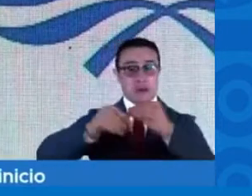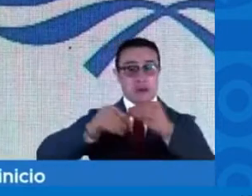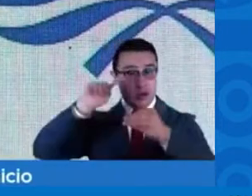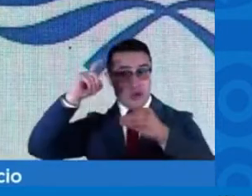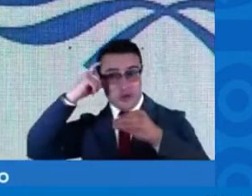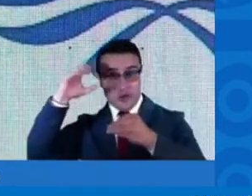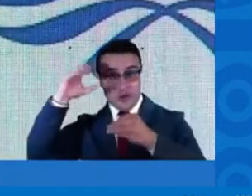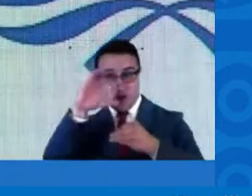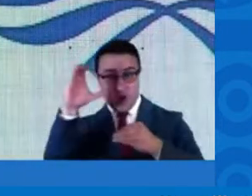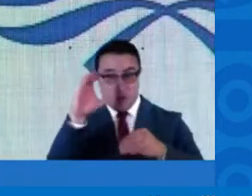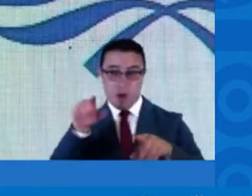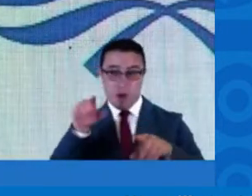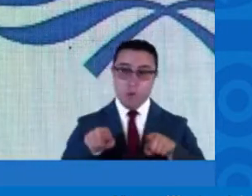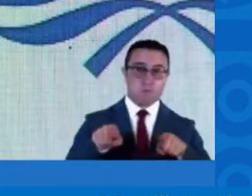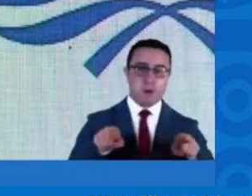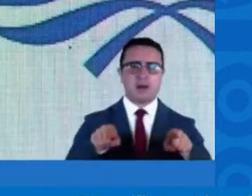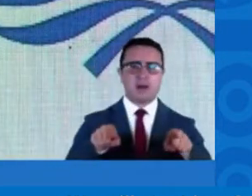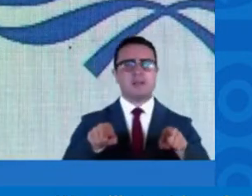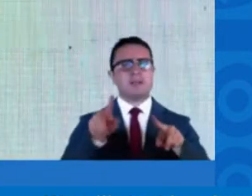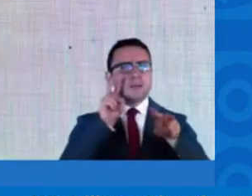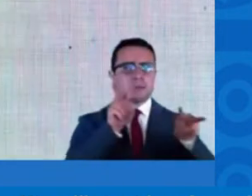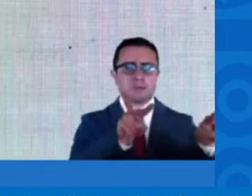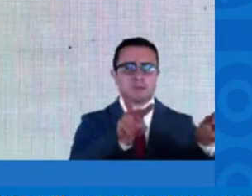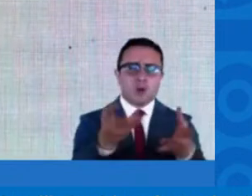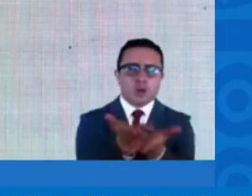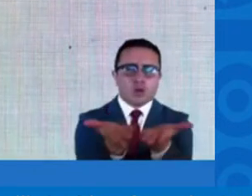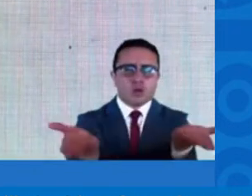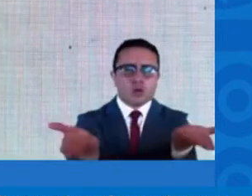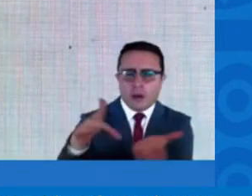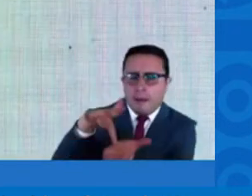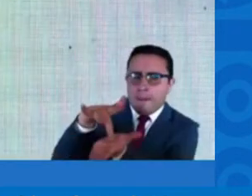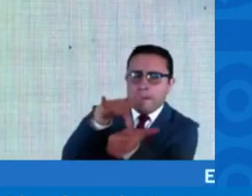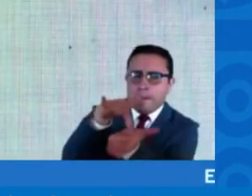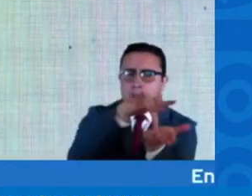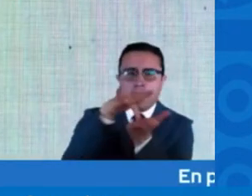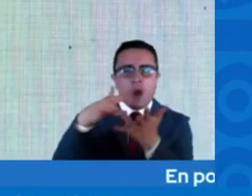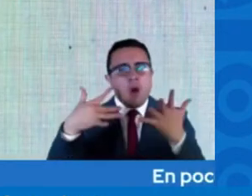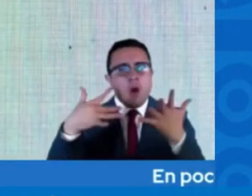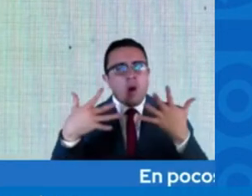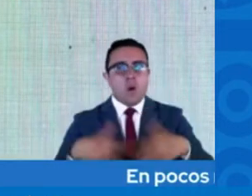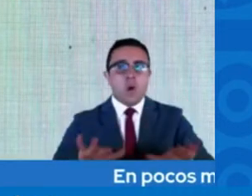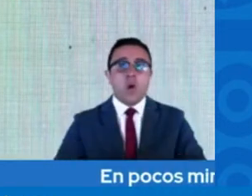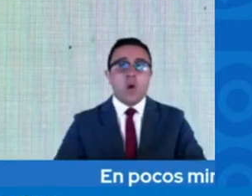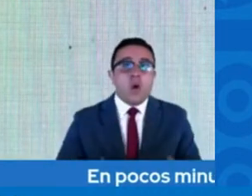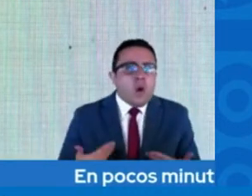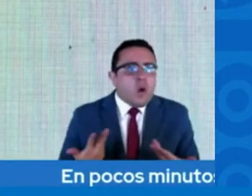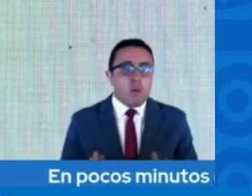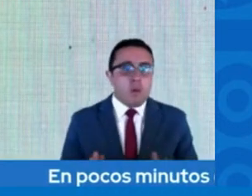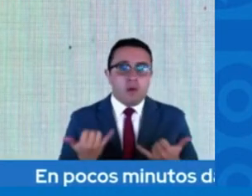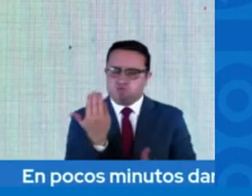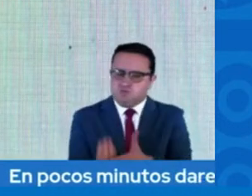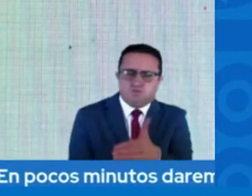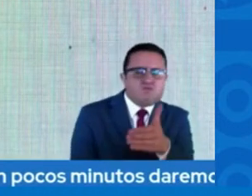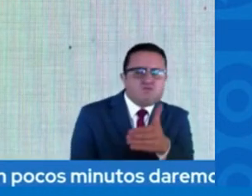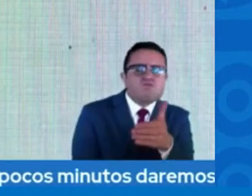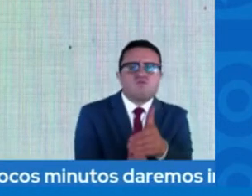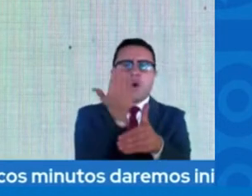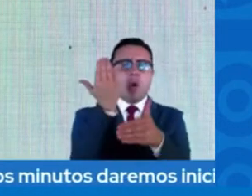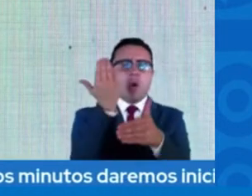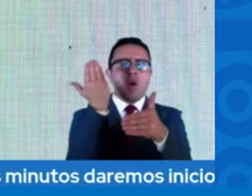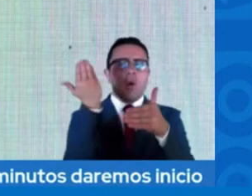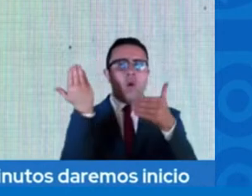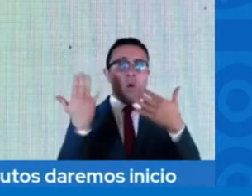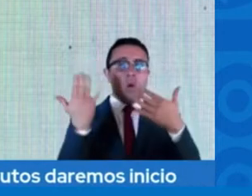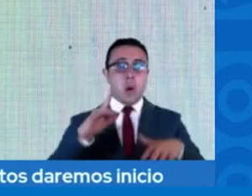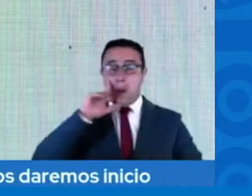of the United Nations and for the Government of Colombia, it is a pleasure to have you here at the opening